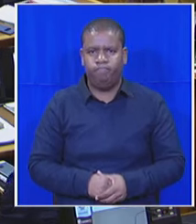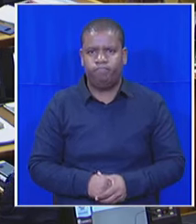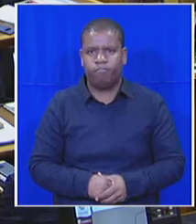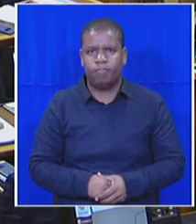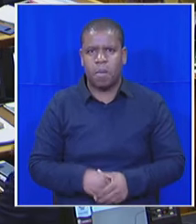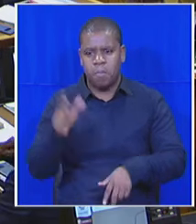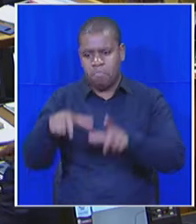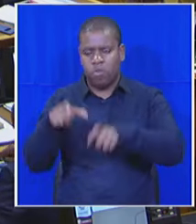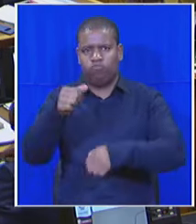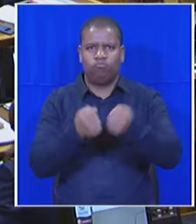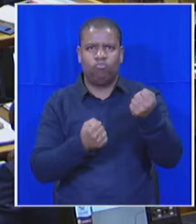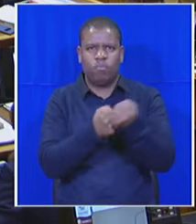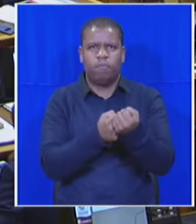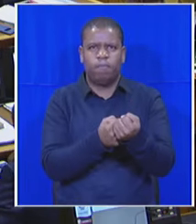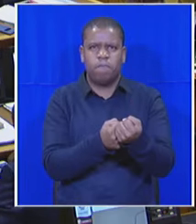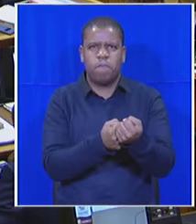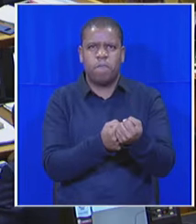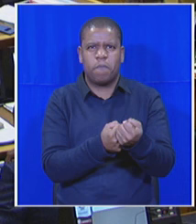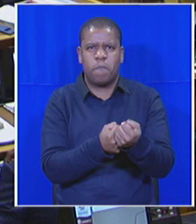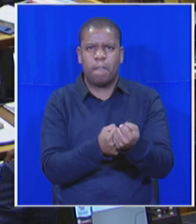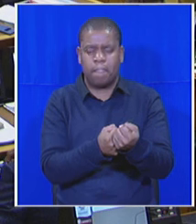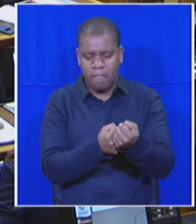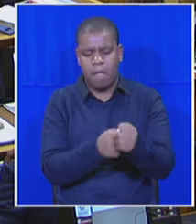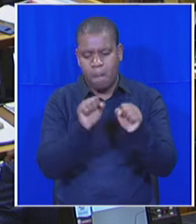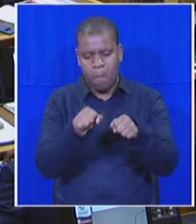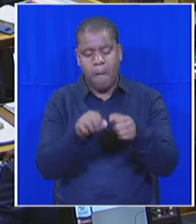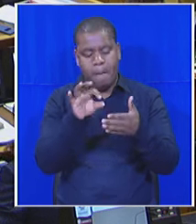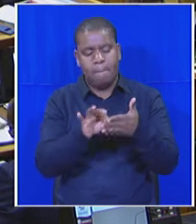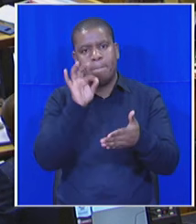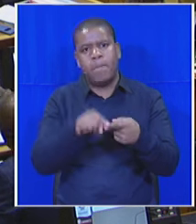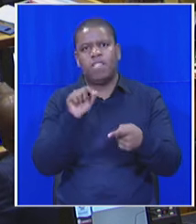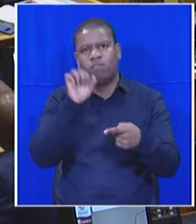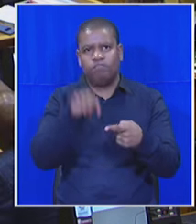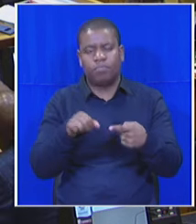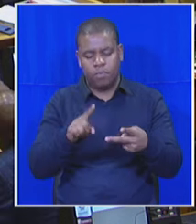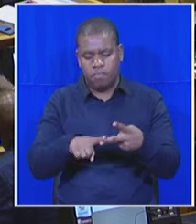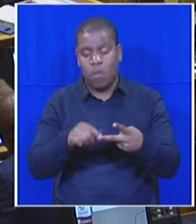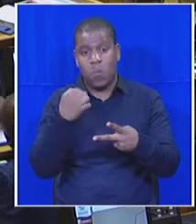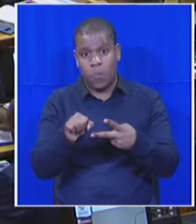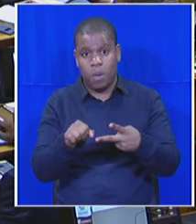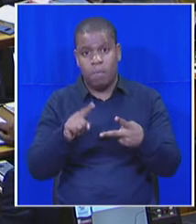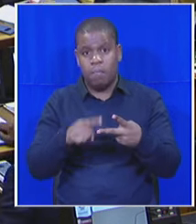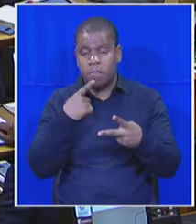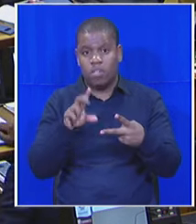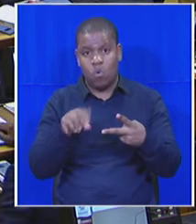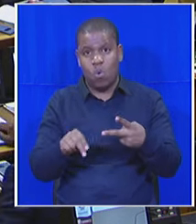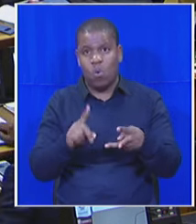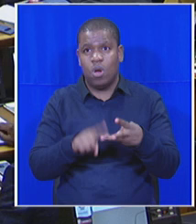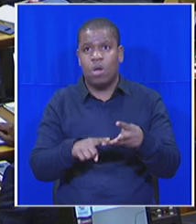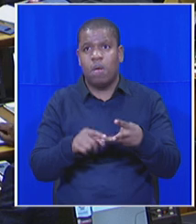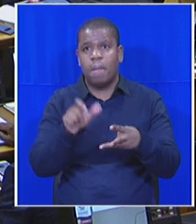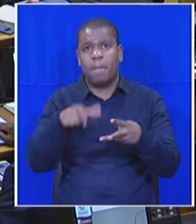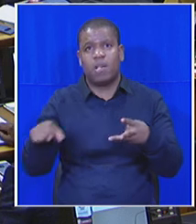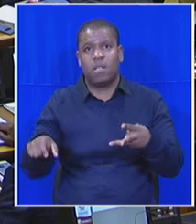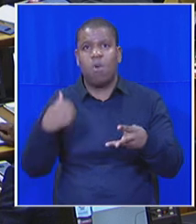Those in favor of the vote being agreed to should press the yes button. Those against should press the no, and those